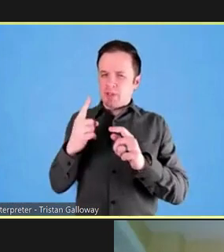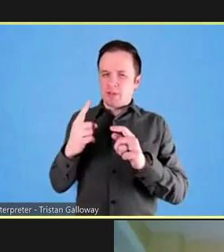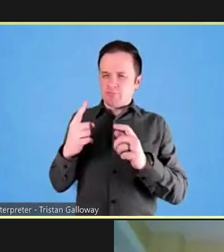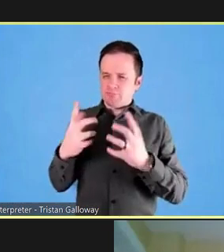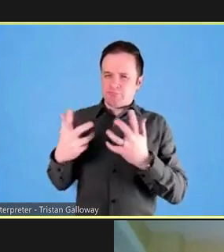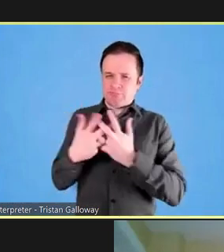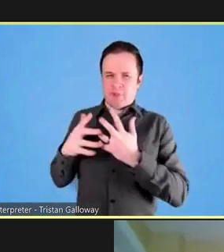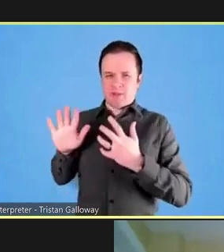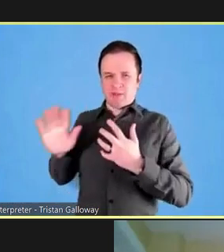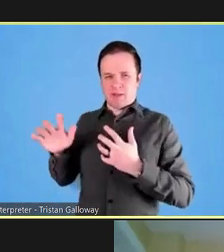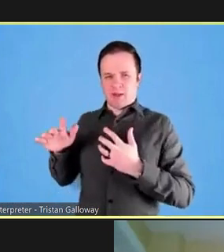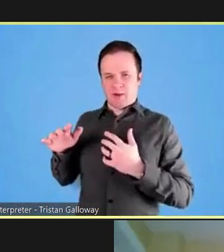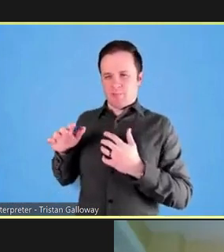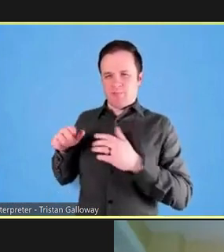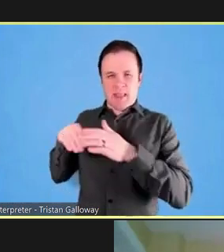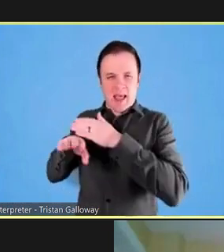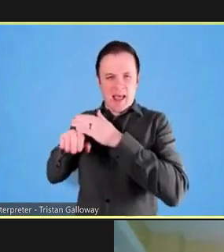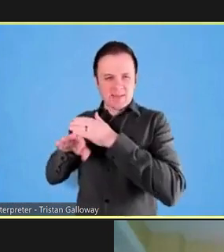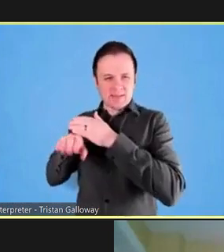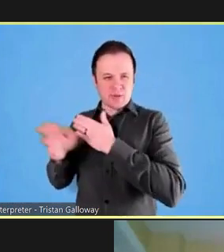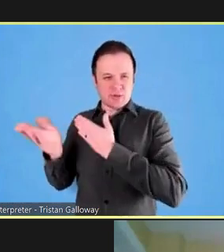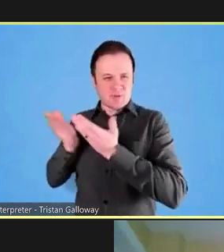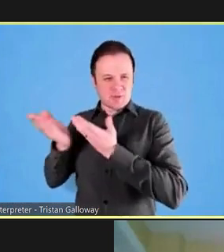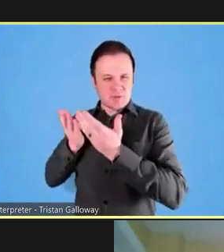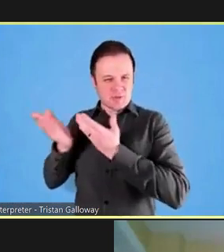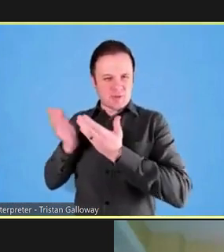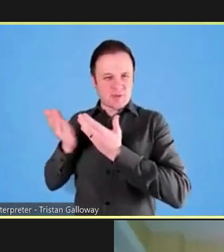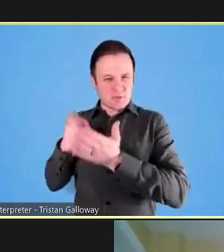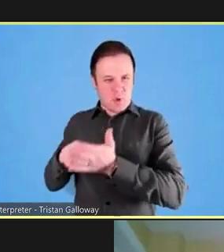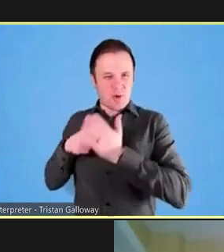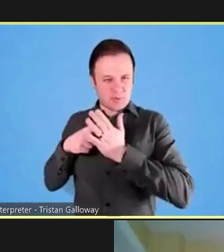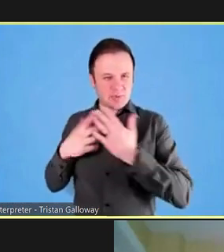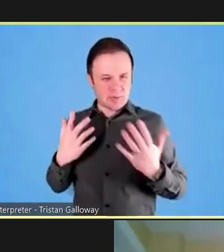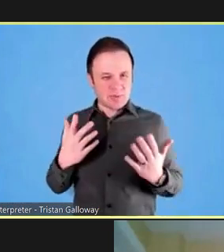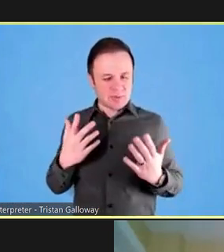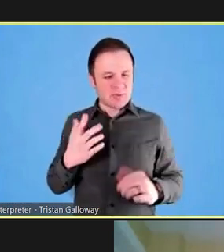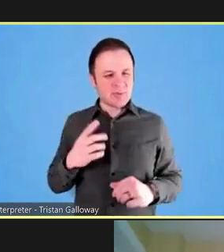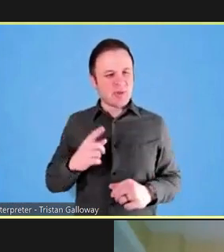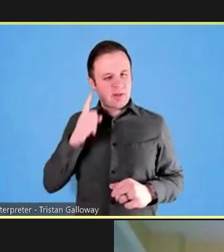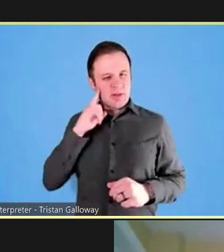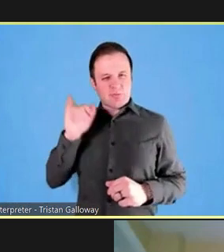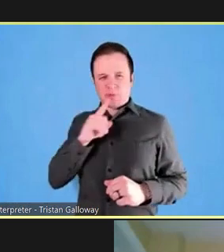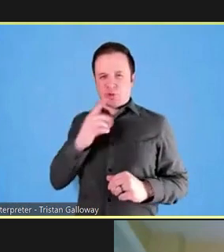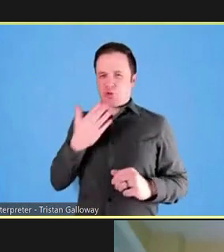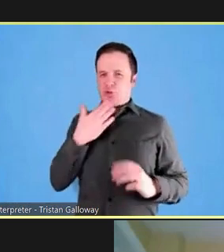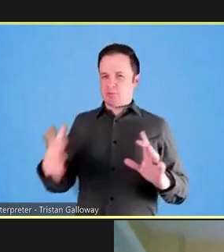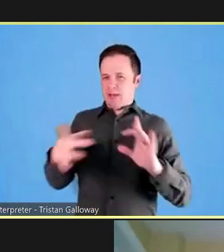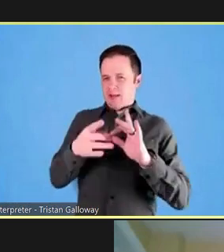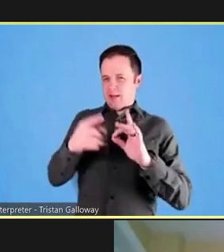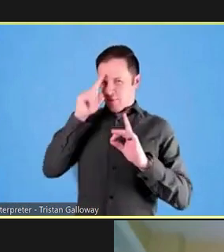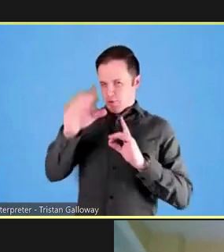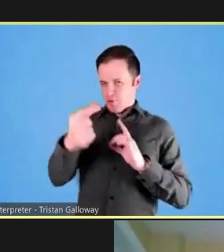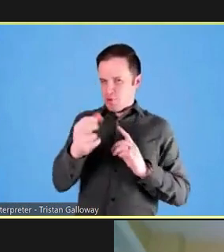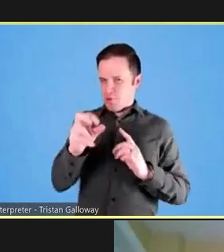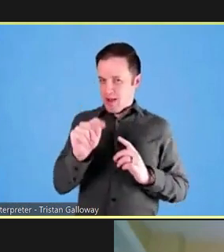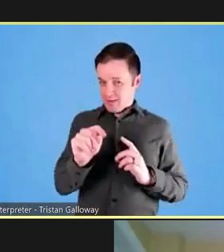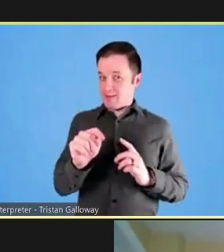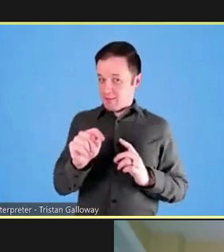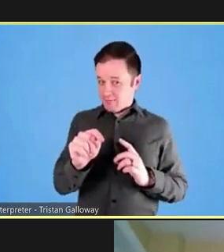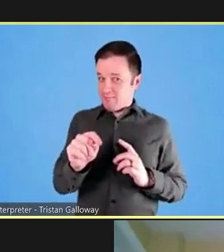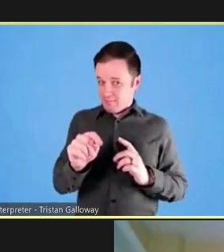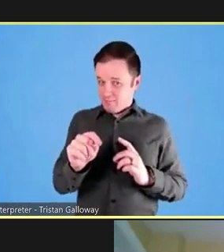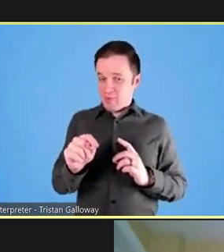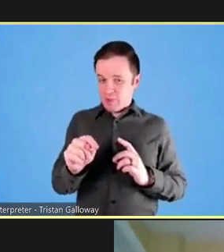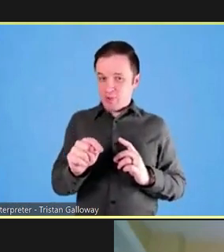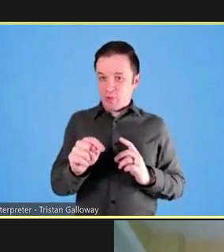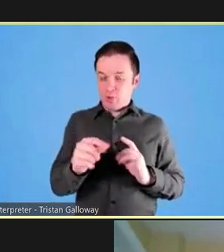the pillar of access to services. And so that would be a really great tie-in for your grant to demonstrate